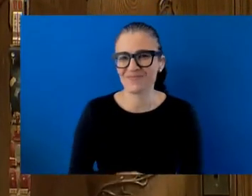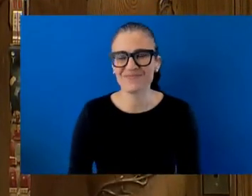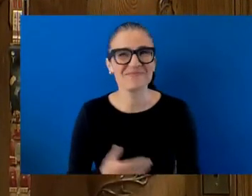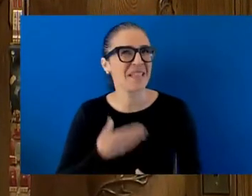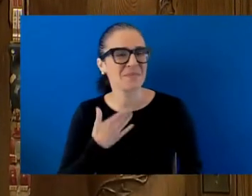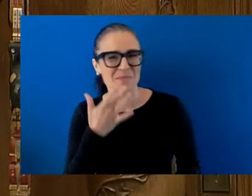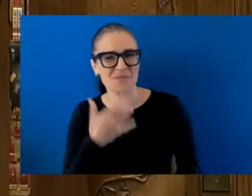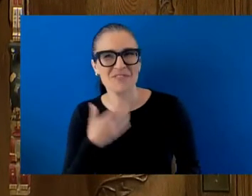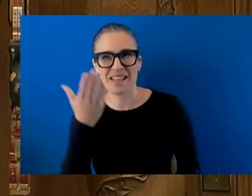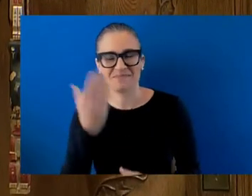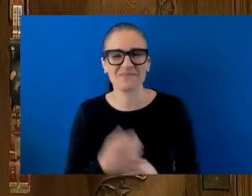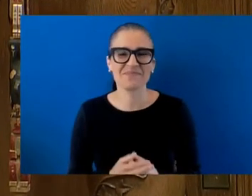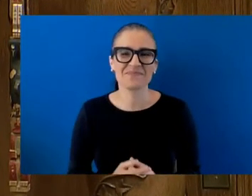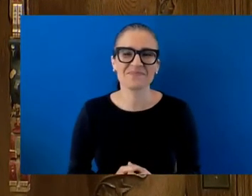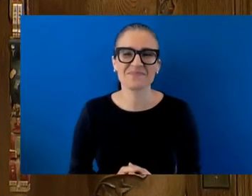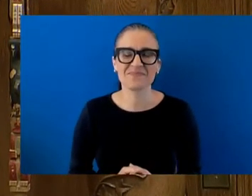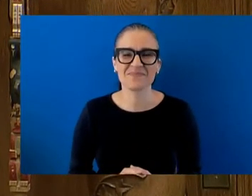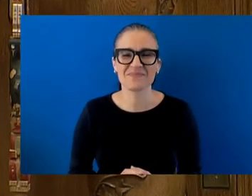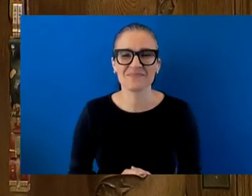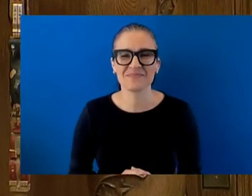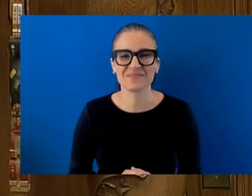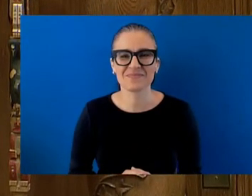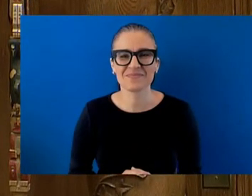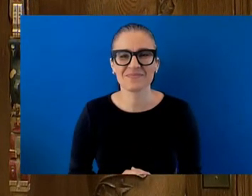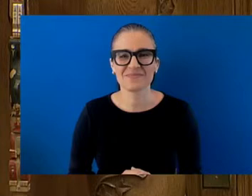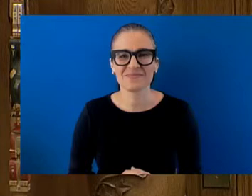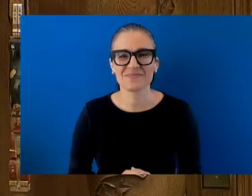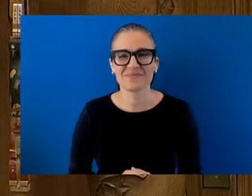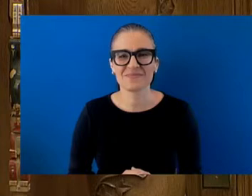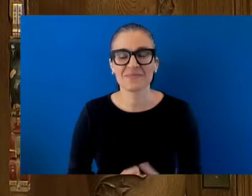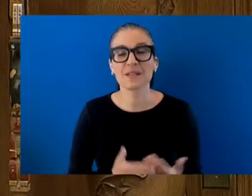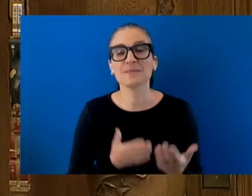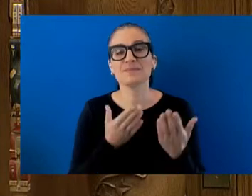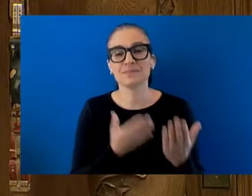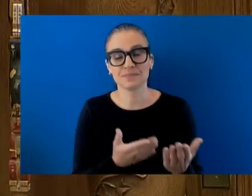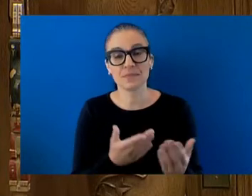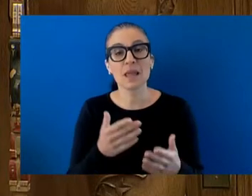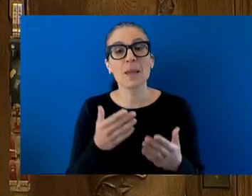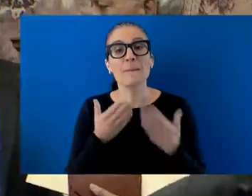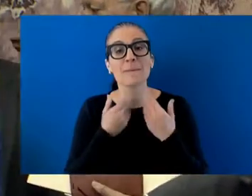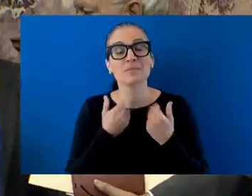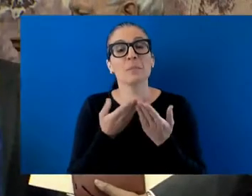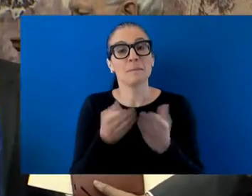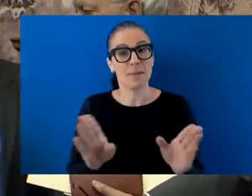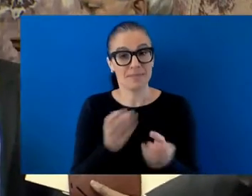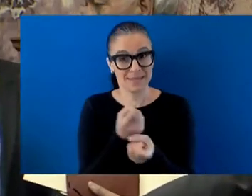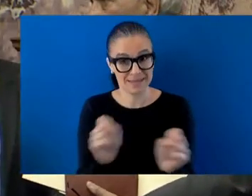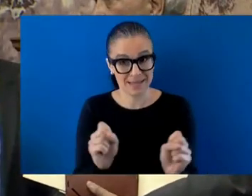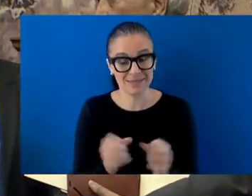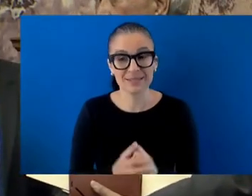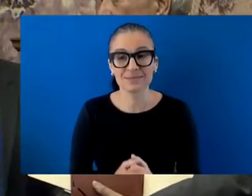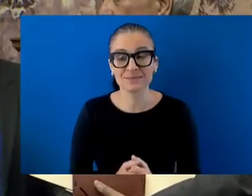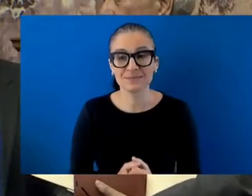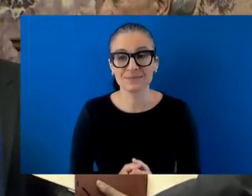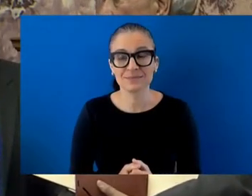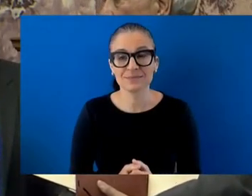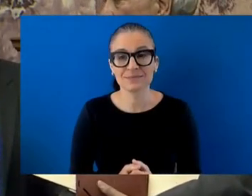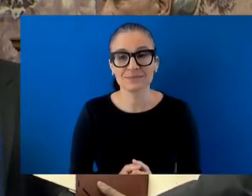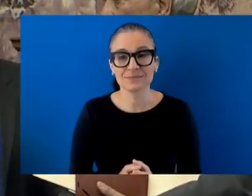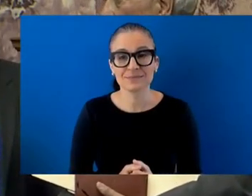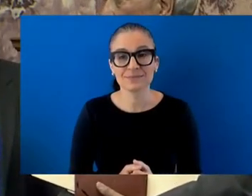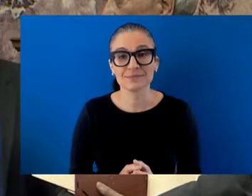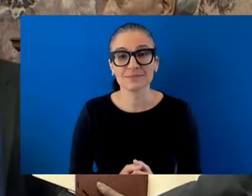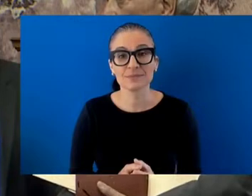Minister of Public Safety and Solicitor General. Thank you, Honourable Speaker. So today, we're honoured to have in the gallery Ron McDonald, the